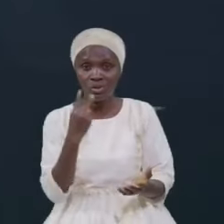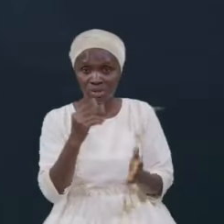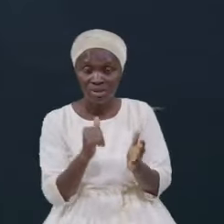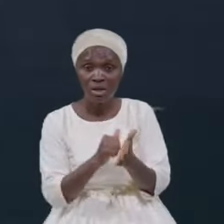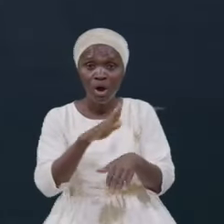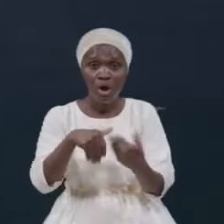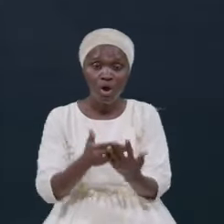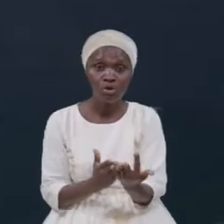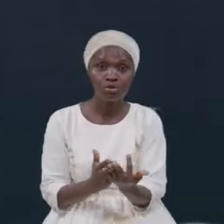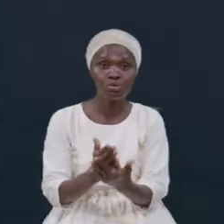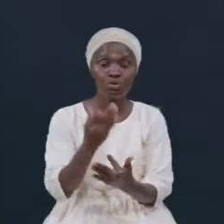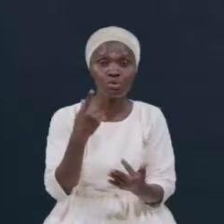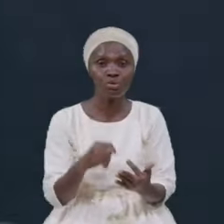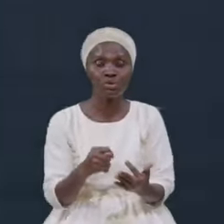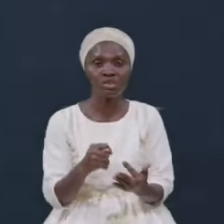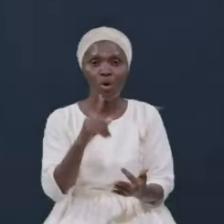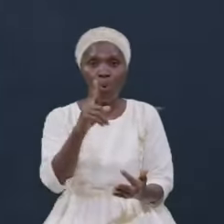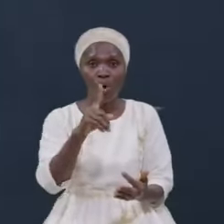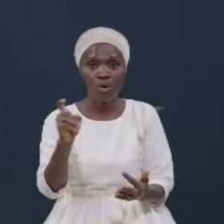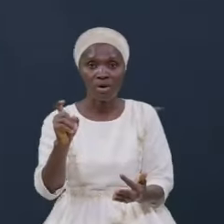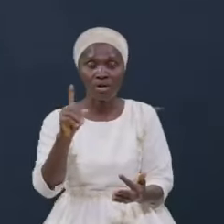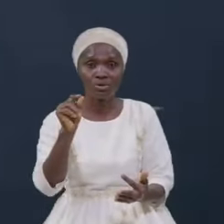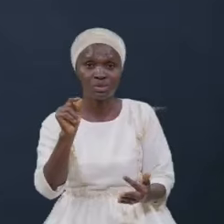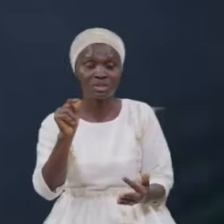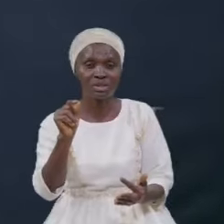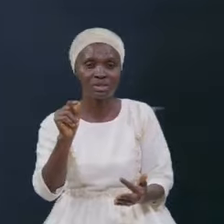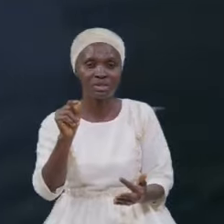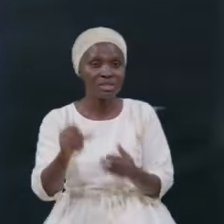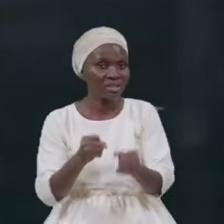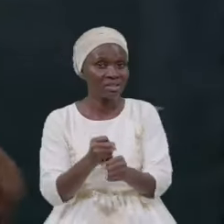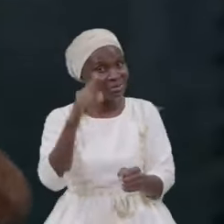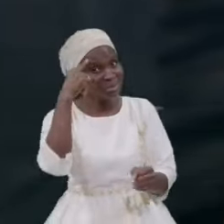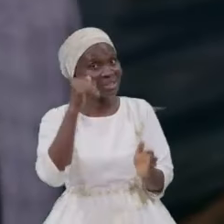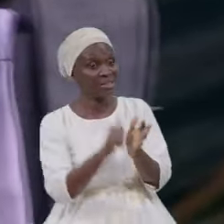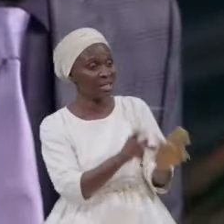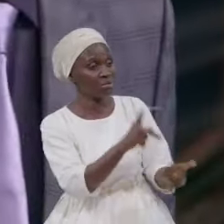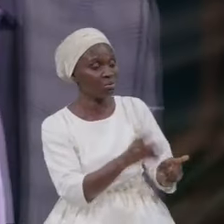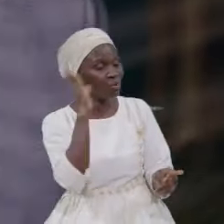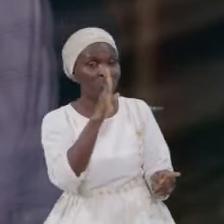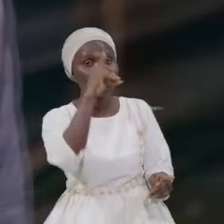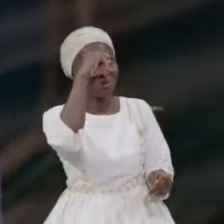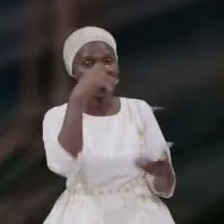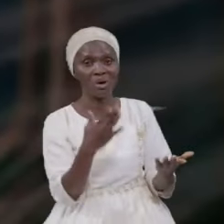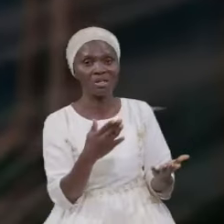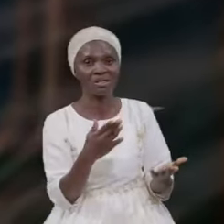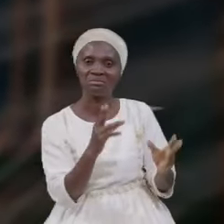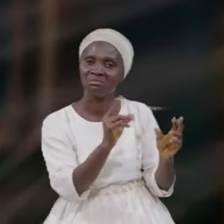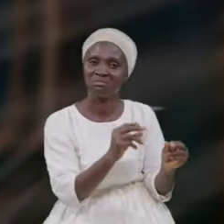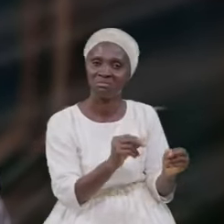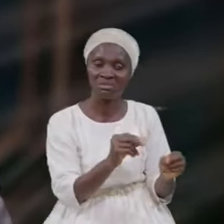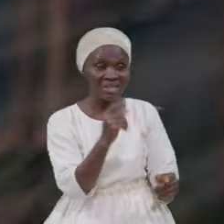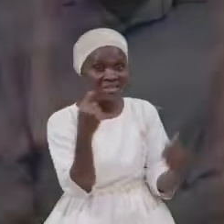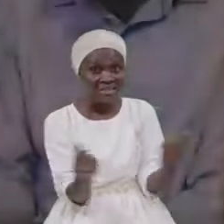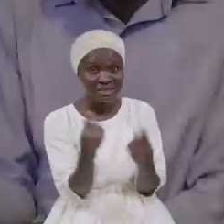reasonable. No, sin makes people unreasonable, unrealistic.